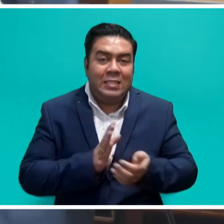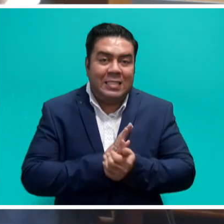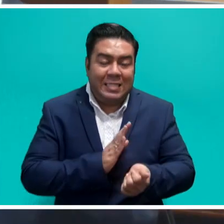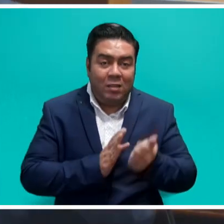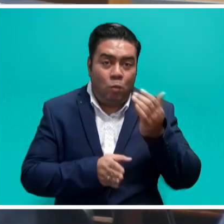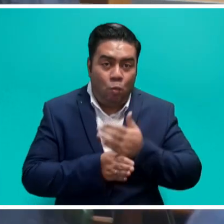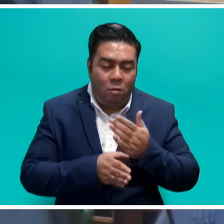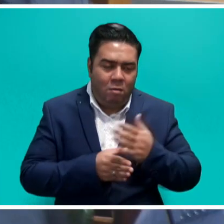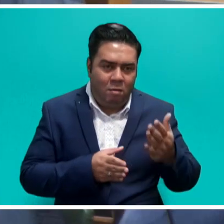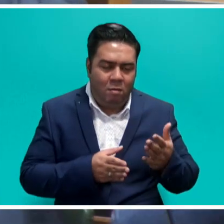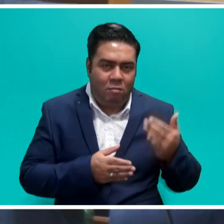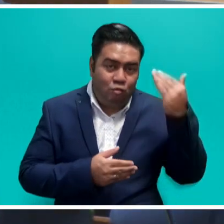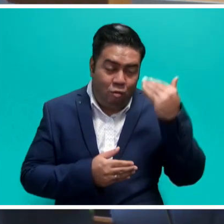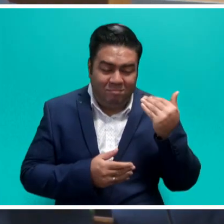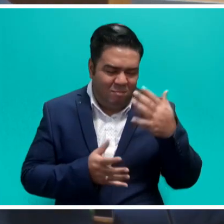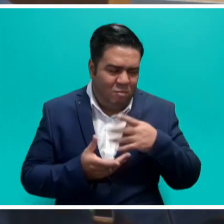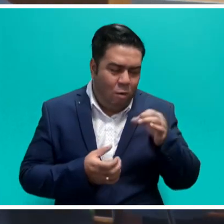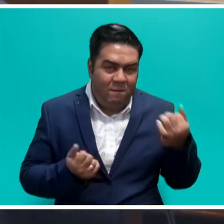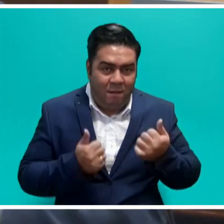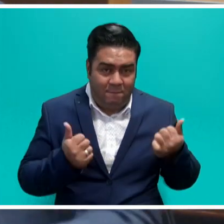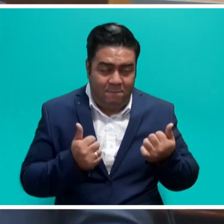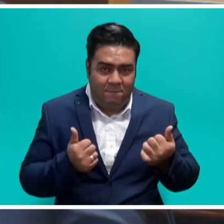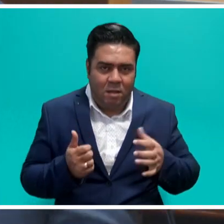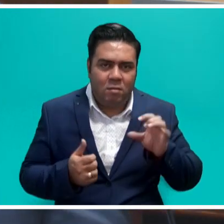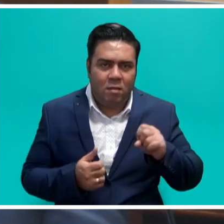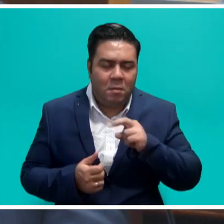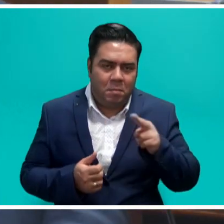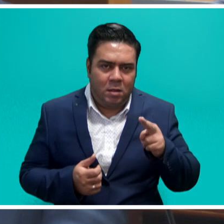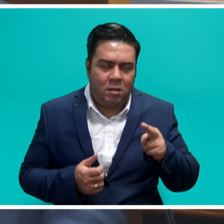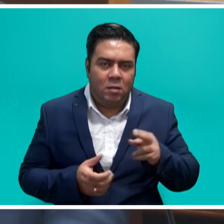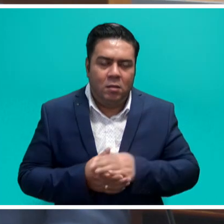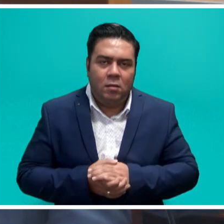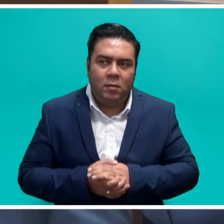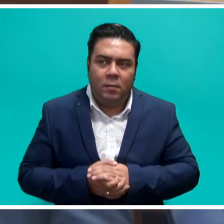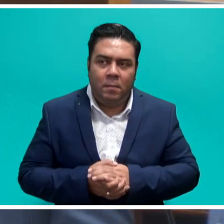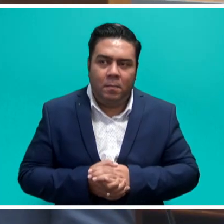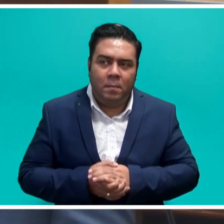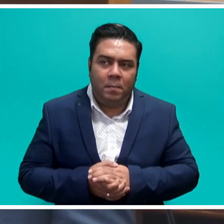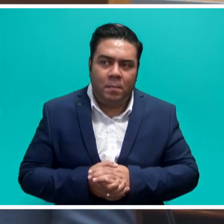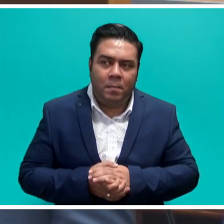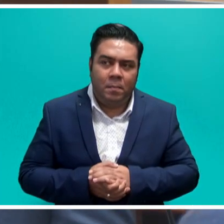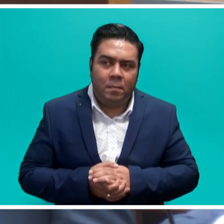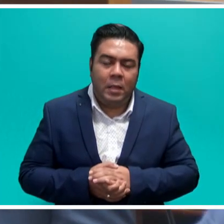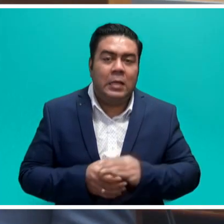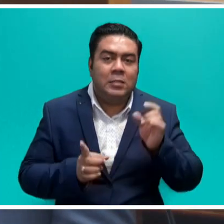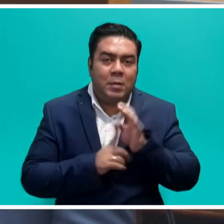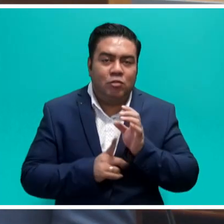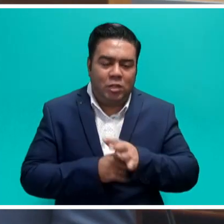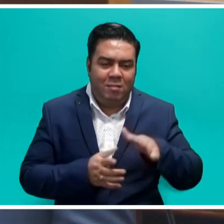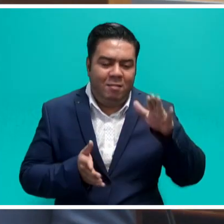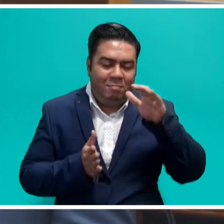Mr. Speaker, my ministry has recognized the ongoing unskilled labor shortage in the agricultural sector, especially during the harvesting